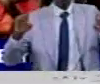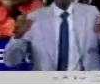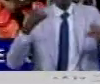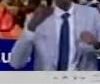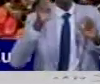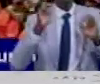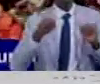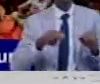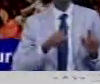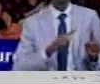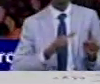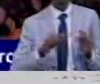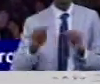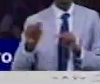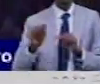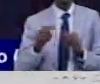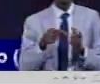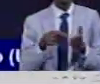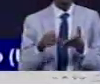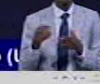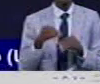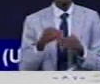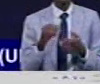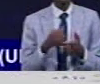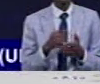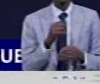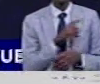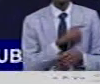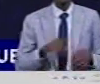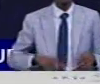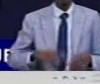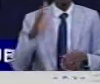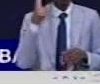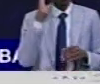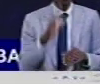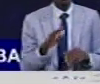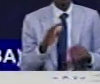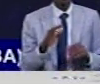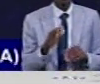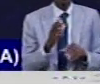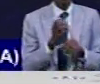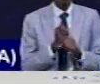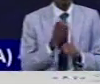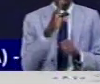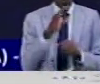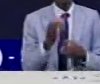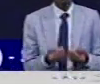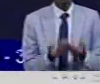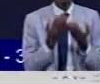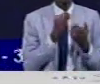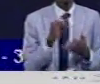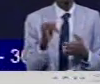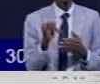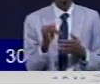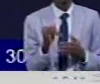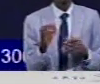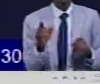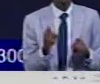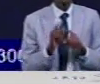offering. As you give your offering, we'll still remain standing as we go to the Lord in prayer.